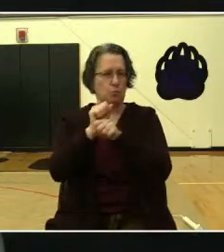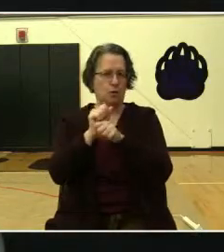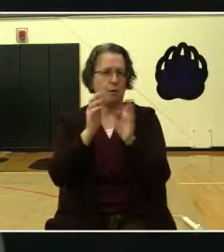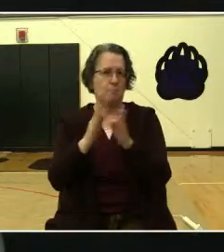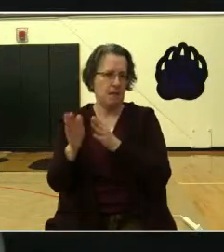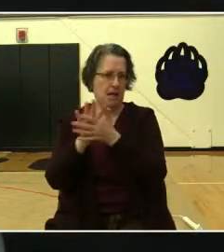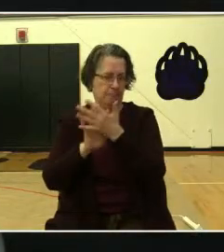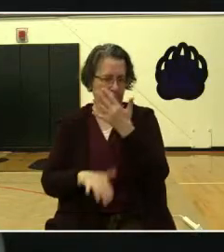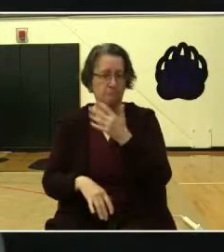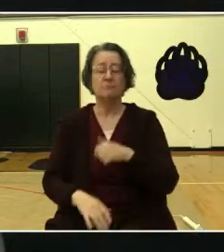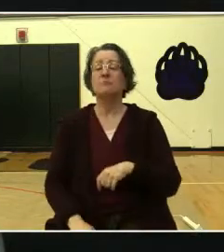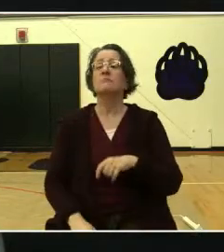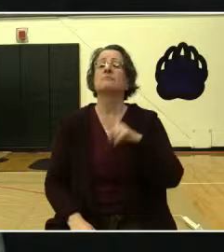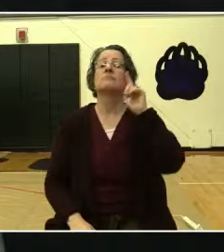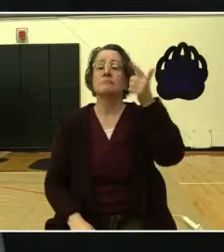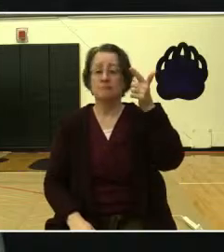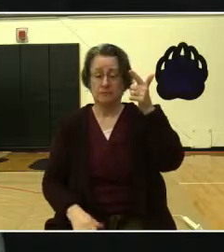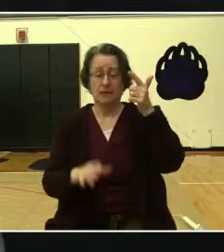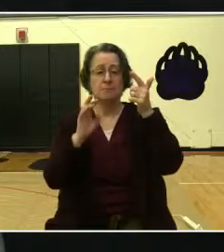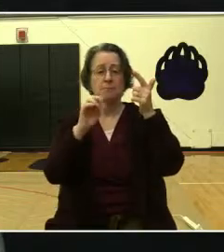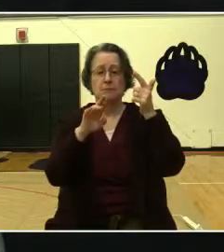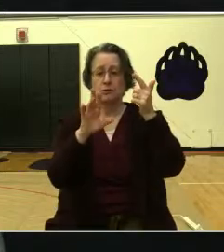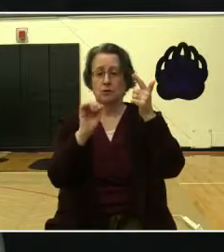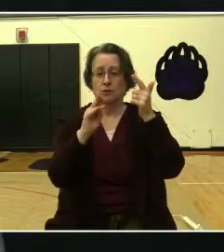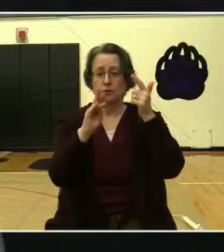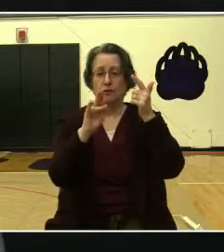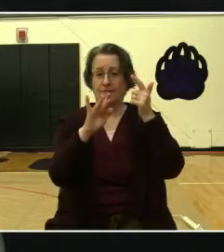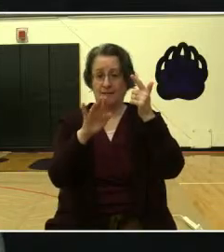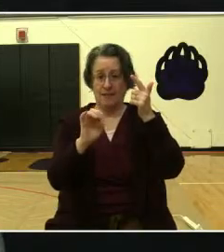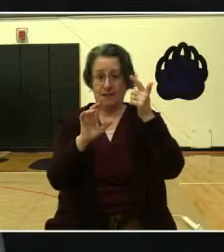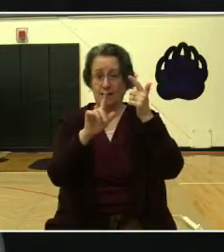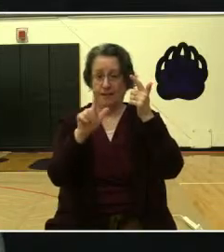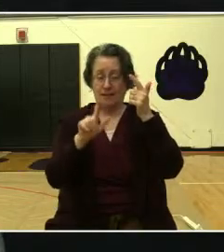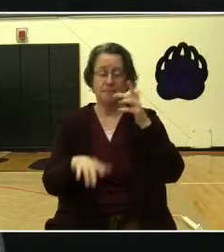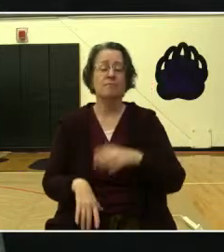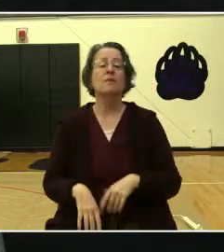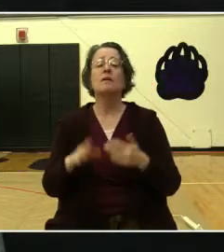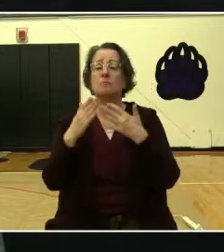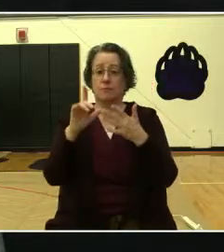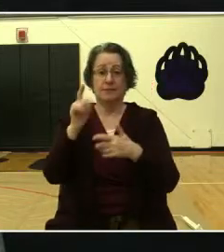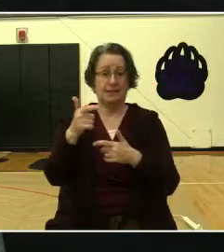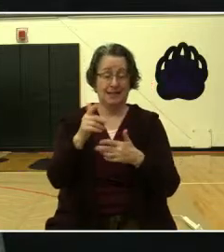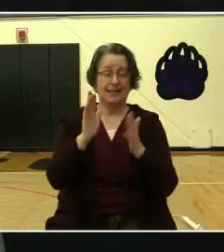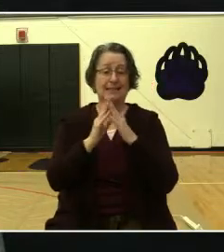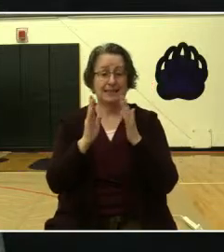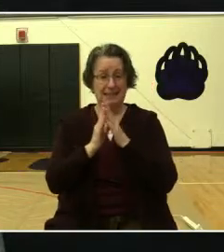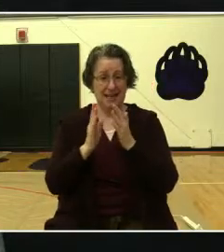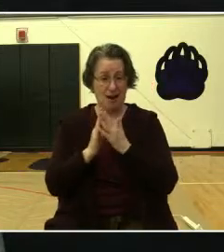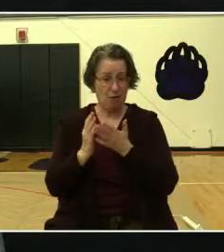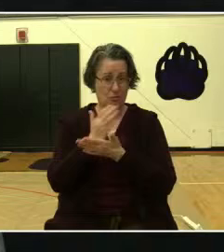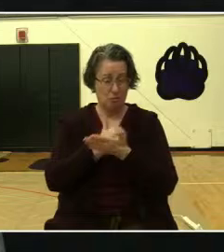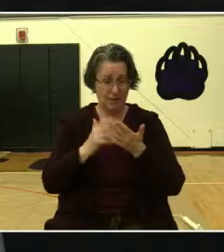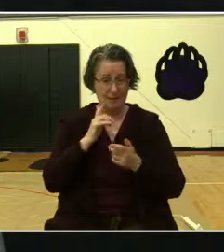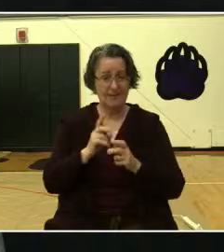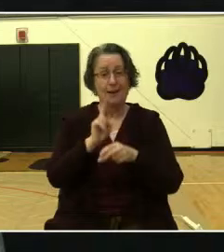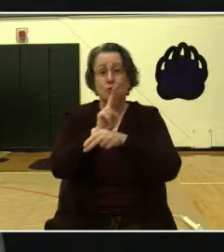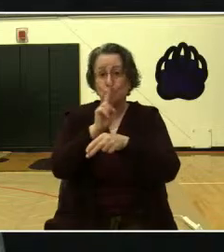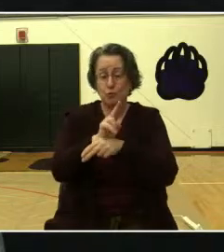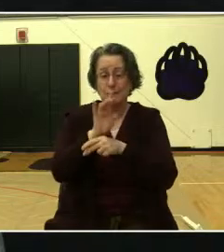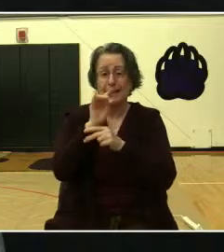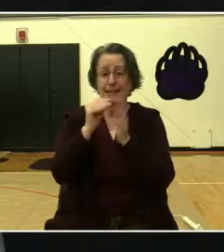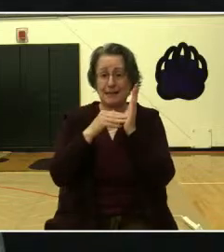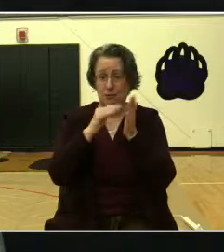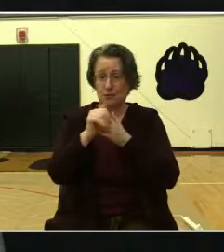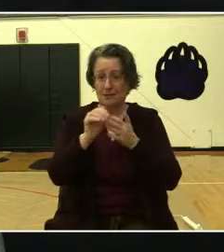Carville seconds it's been moved and seconded that the town rais an appropriate the sum of $80,000 through special